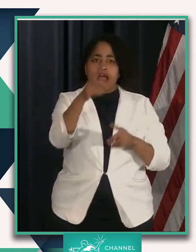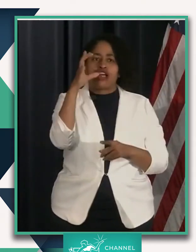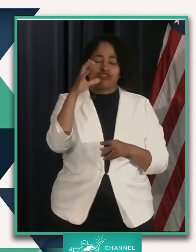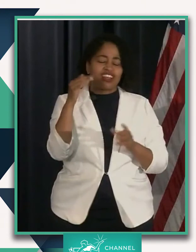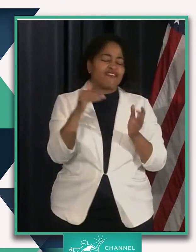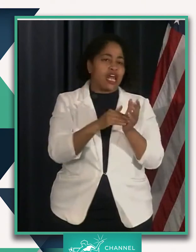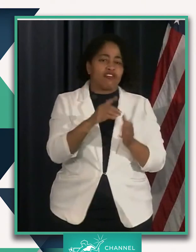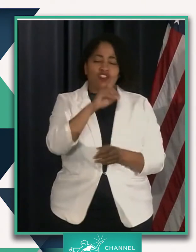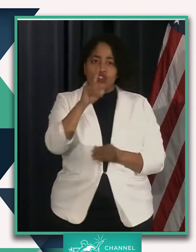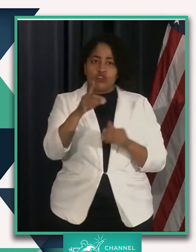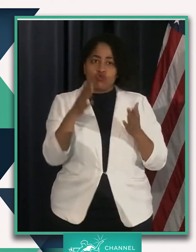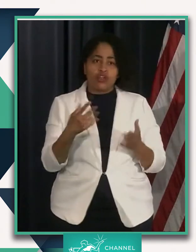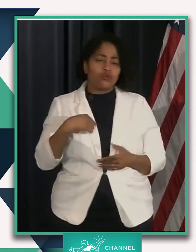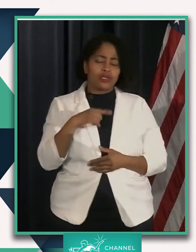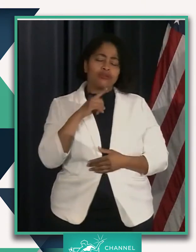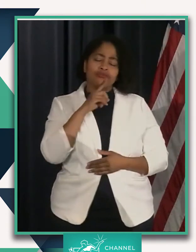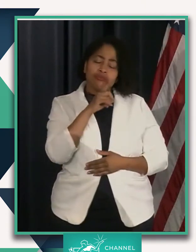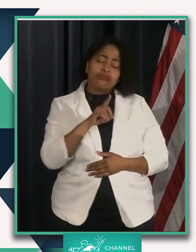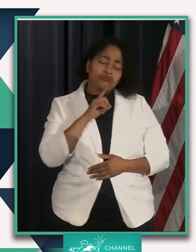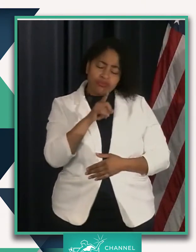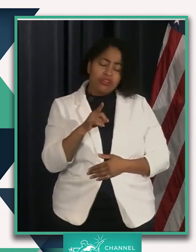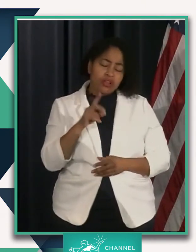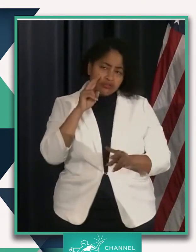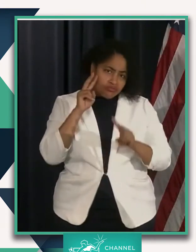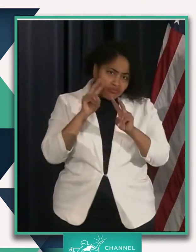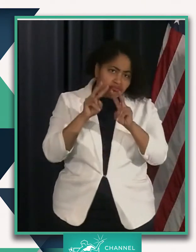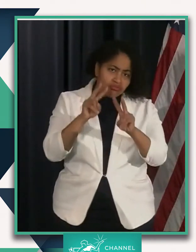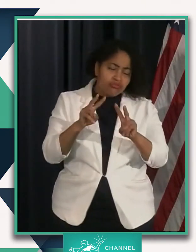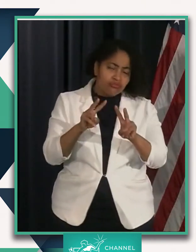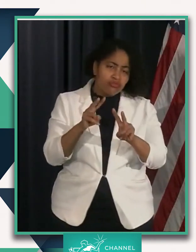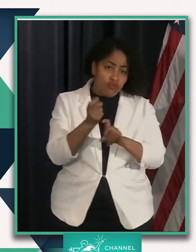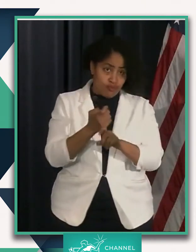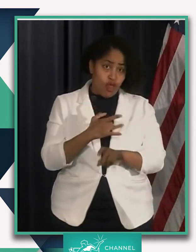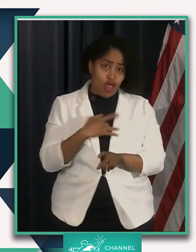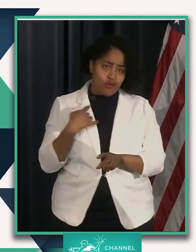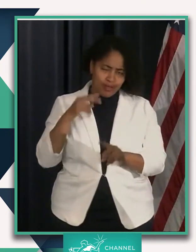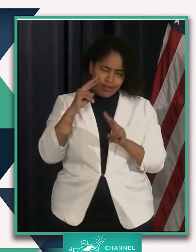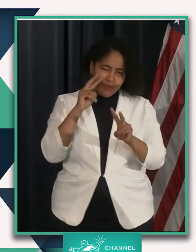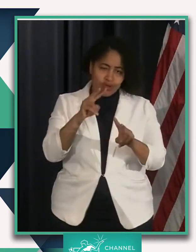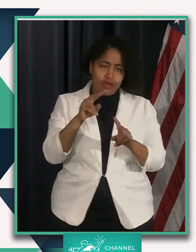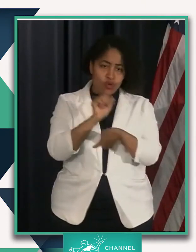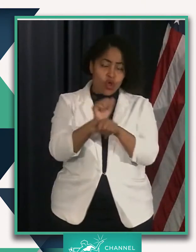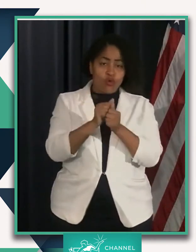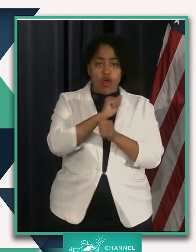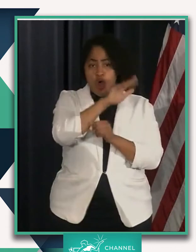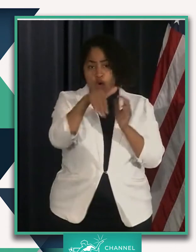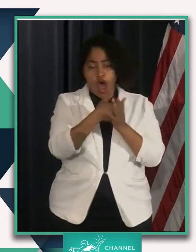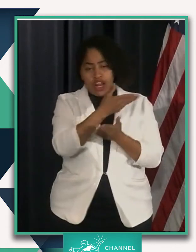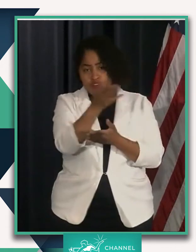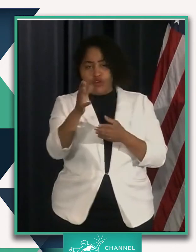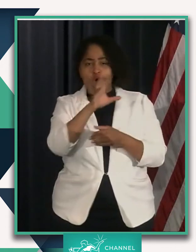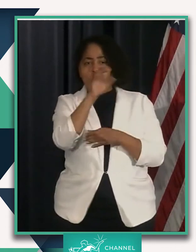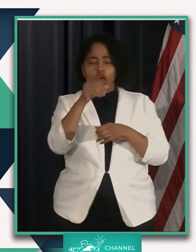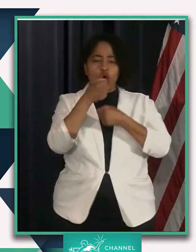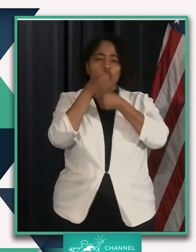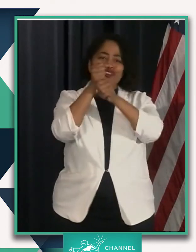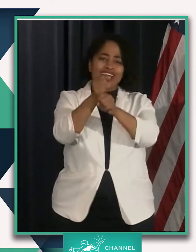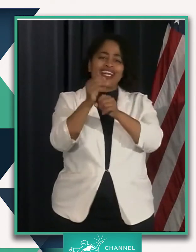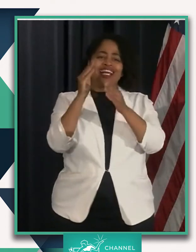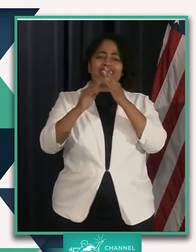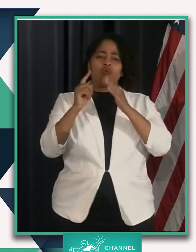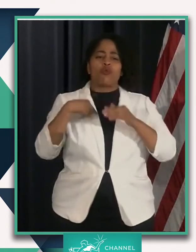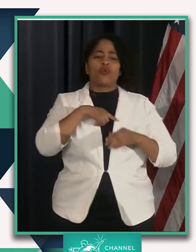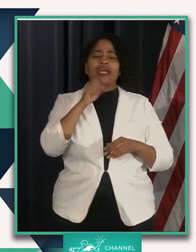Detroiters. And we sincerely look forward to working with all of you in co-creating a city where we can be our full